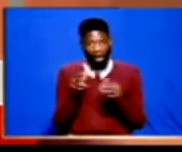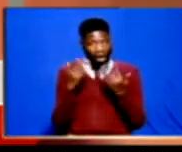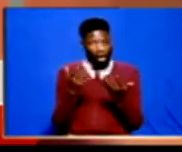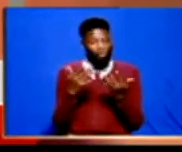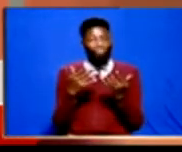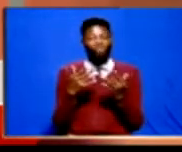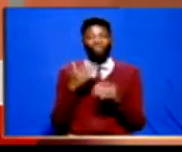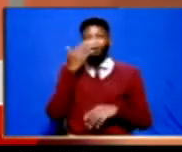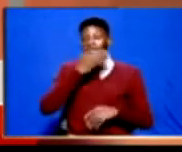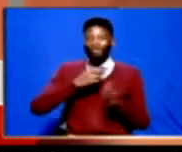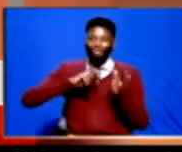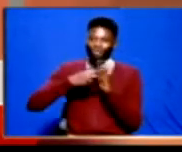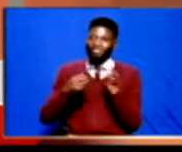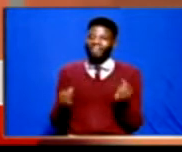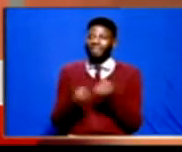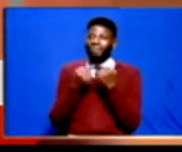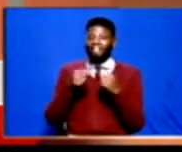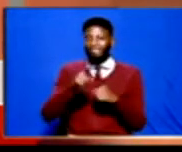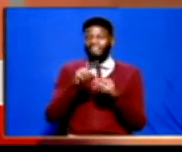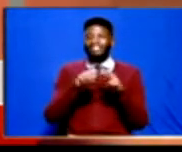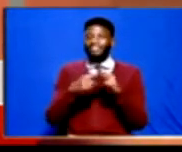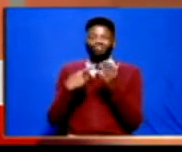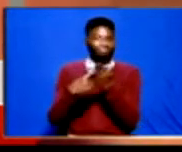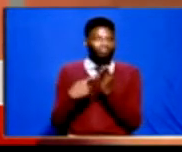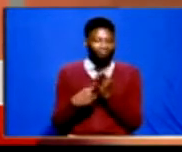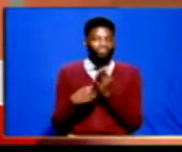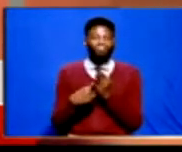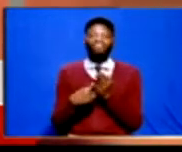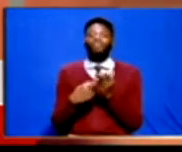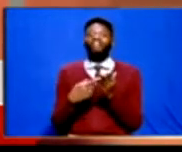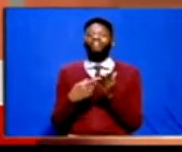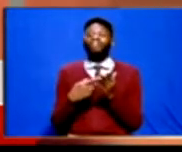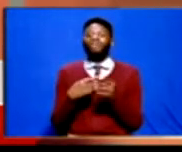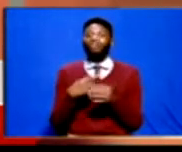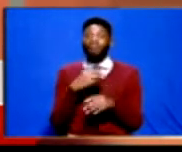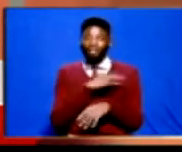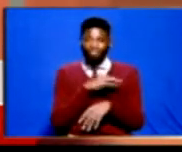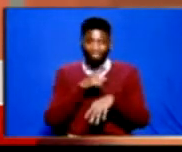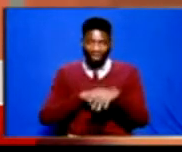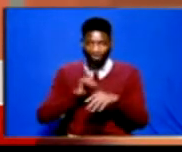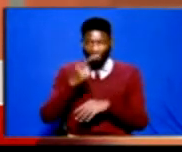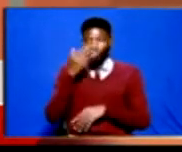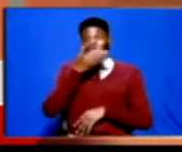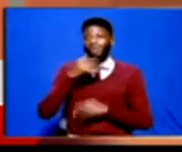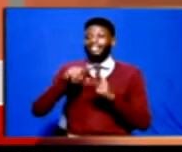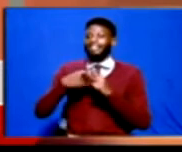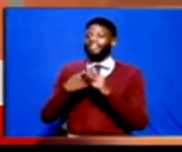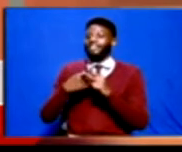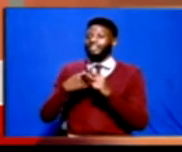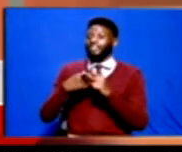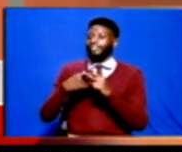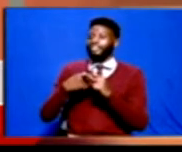has been done, that you begin to have revenues as the moment the first oil starts to trickle out. But